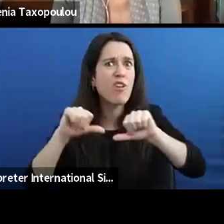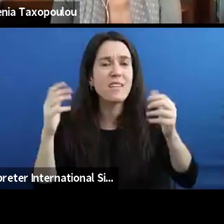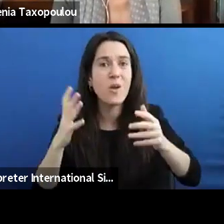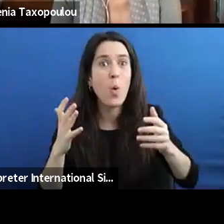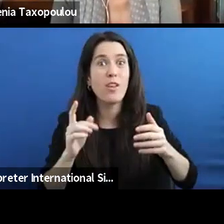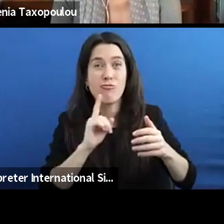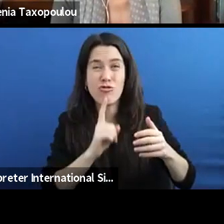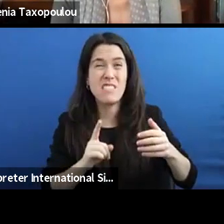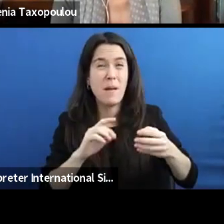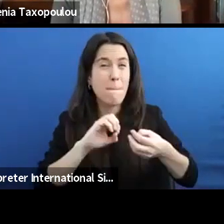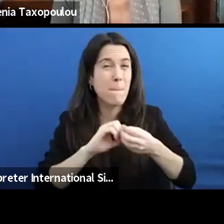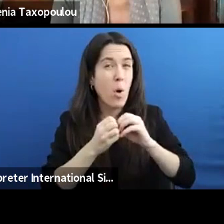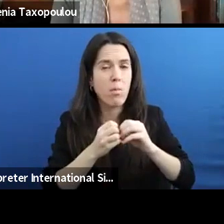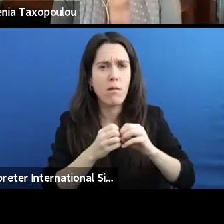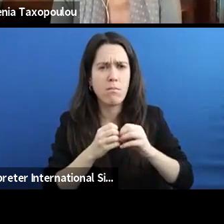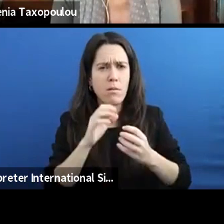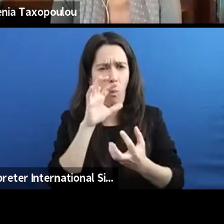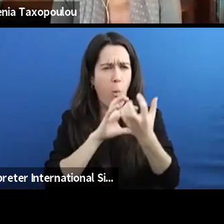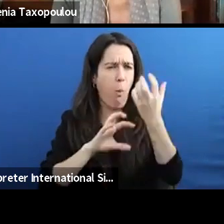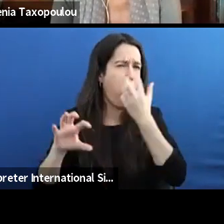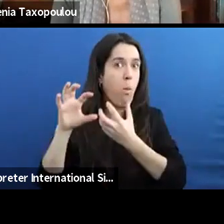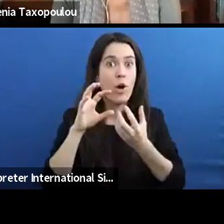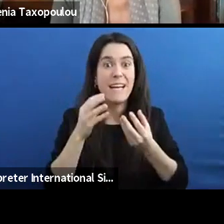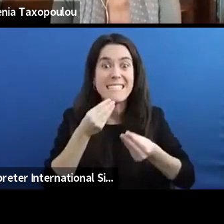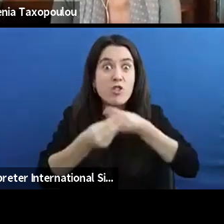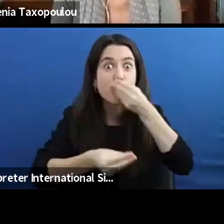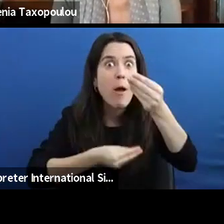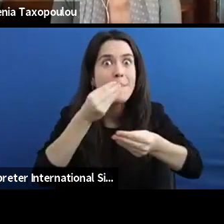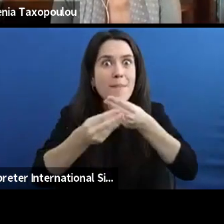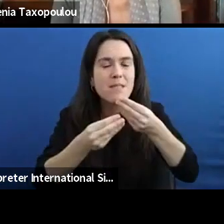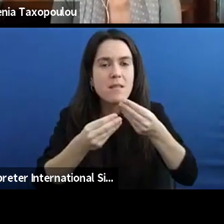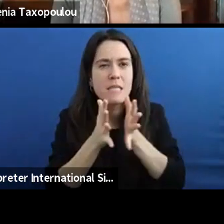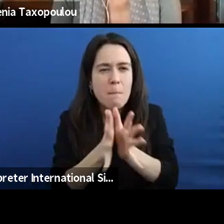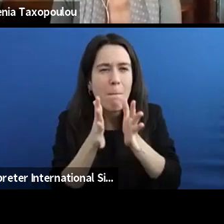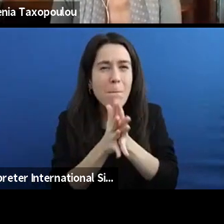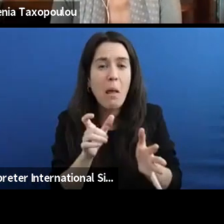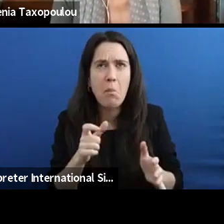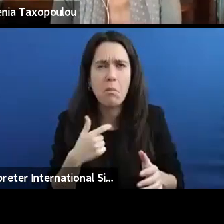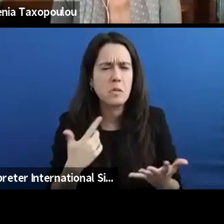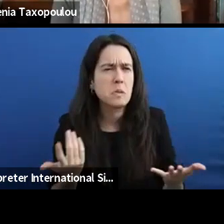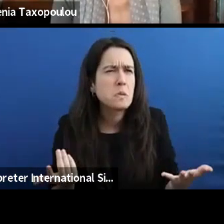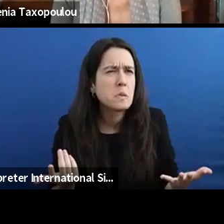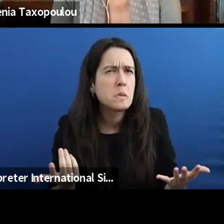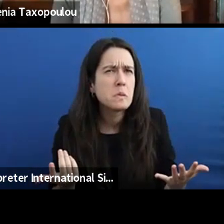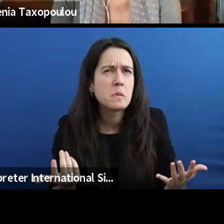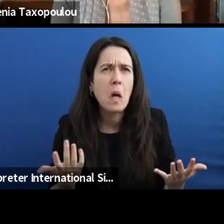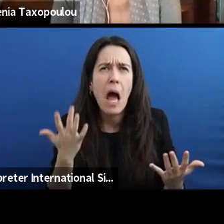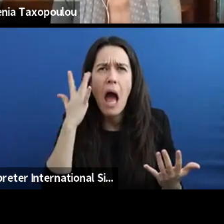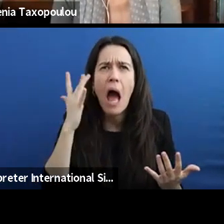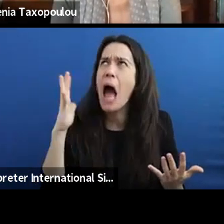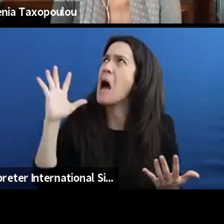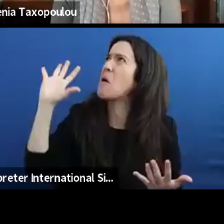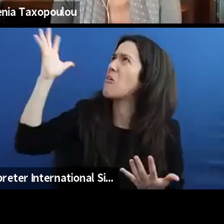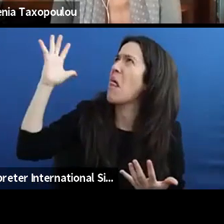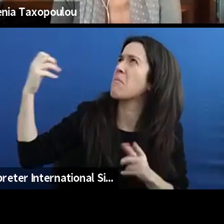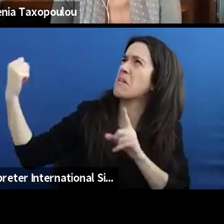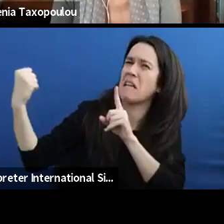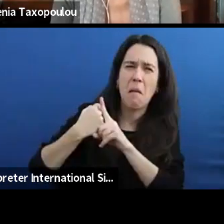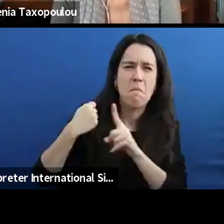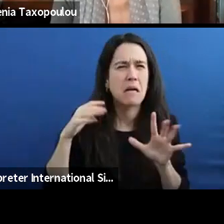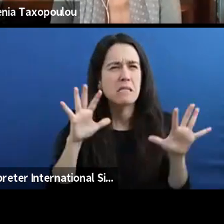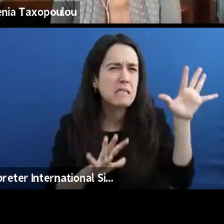to understand and to describe, and because the principles of cause and effect is not